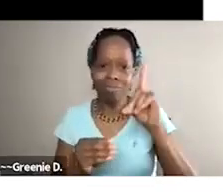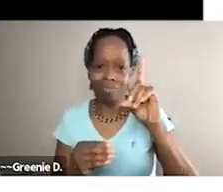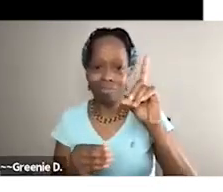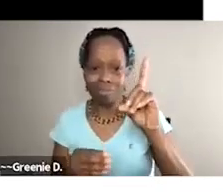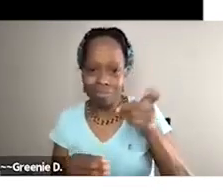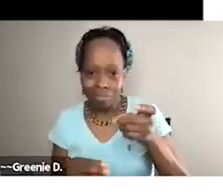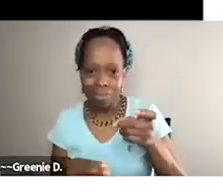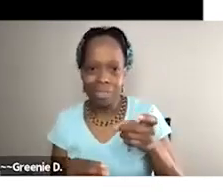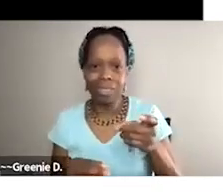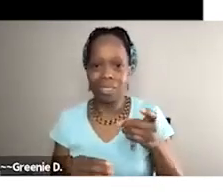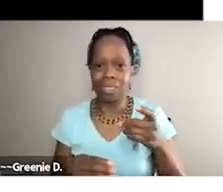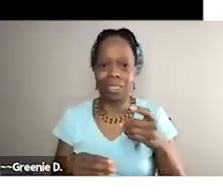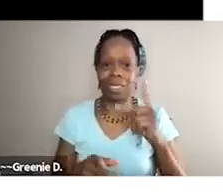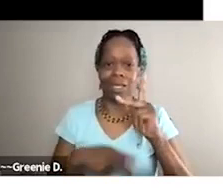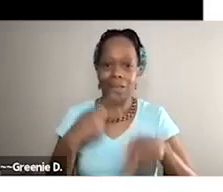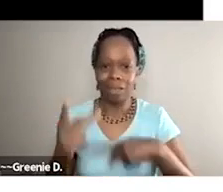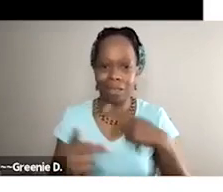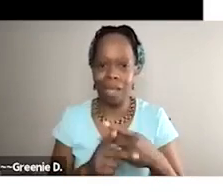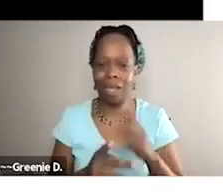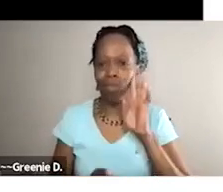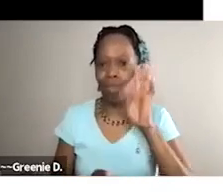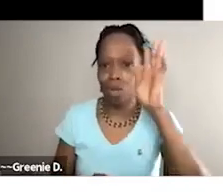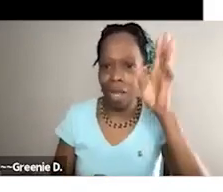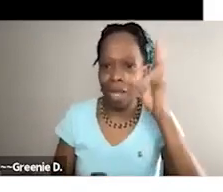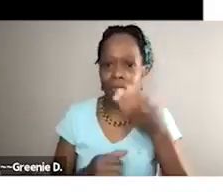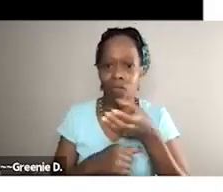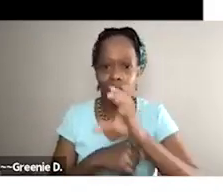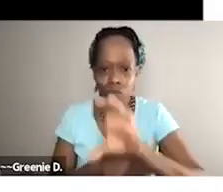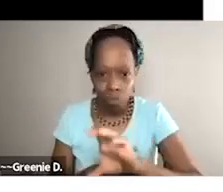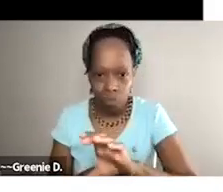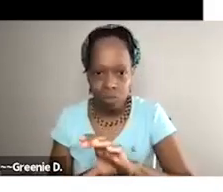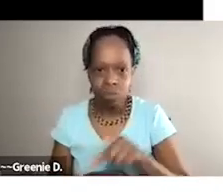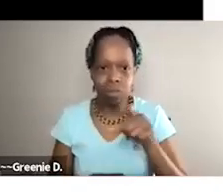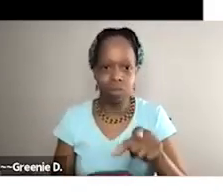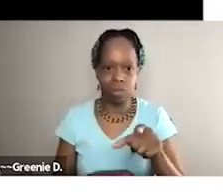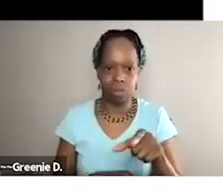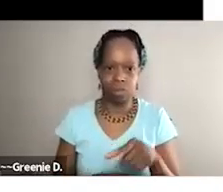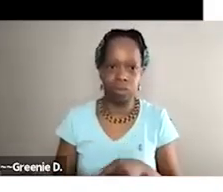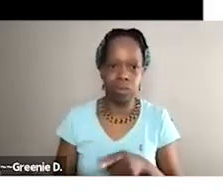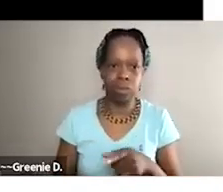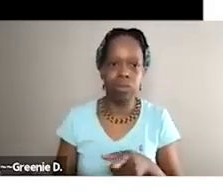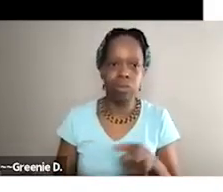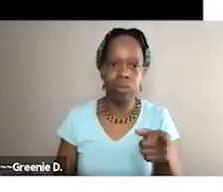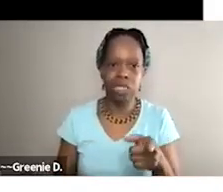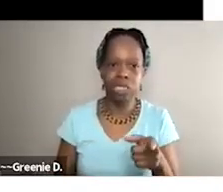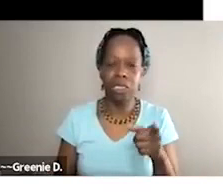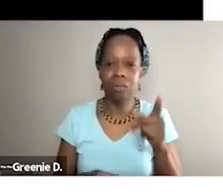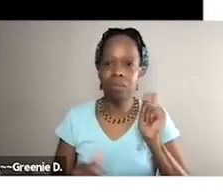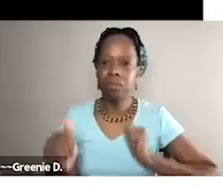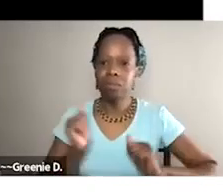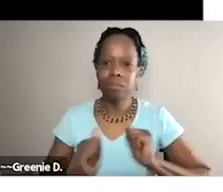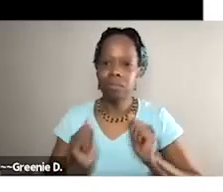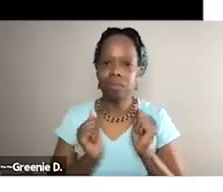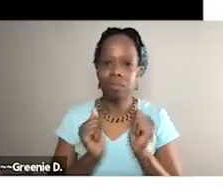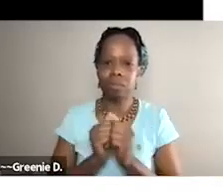cultures and a creative force. And May, she performs with Kinetic Light Dance, and it's,